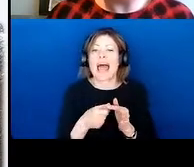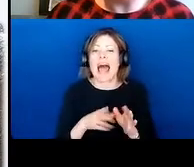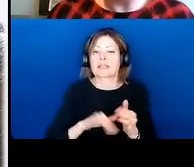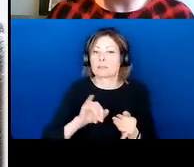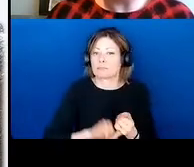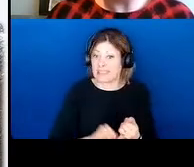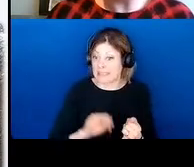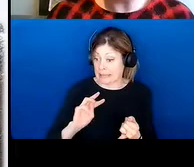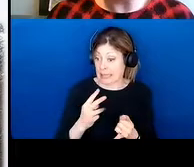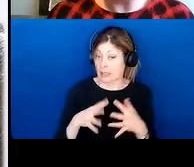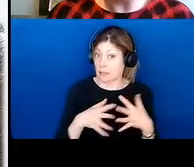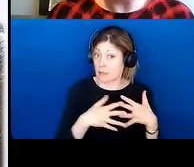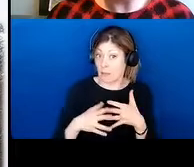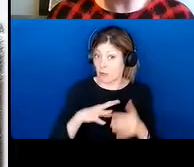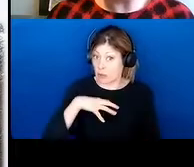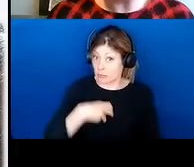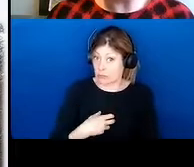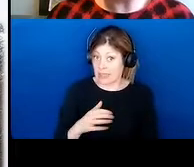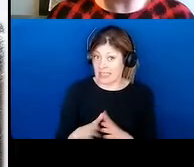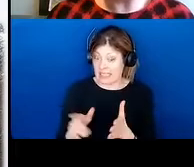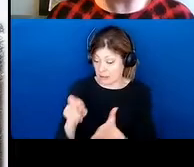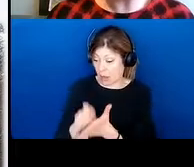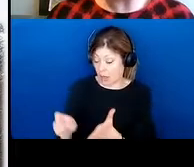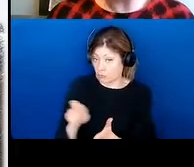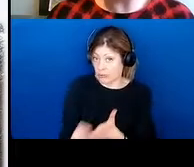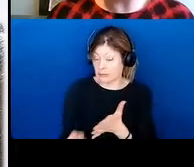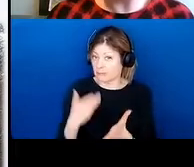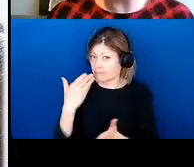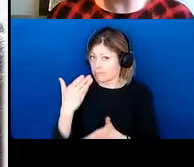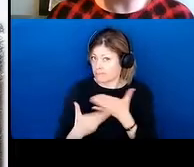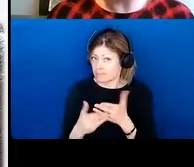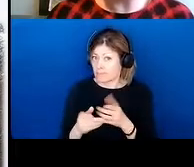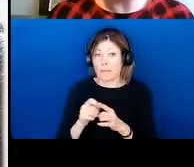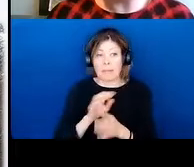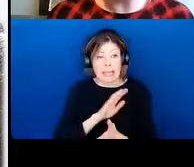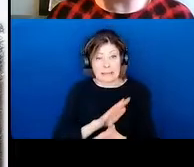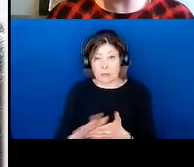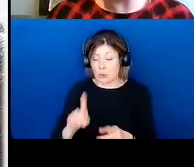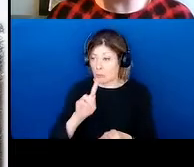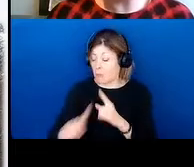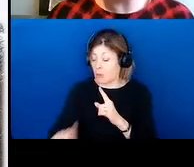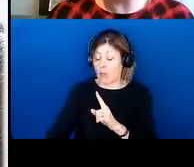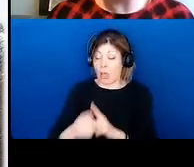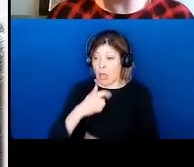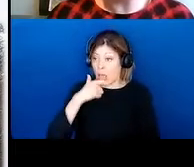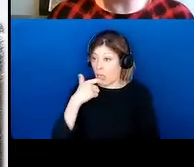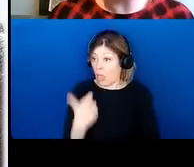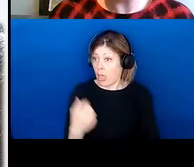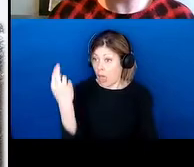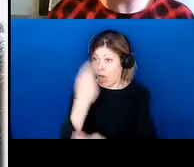diary, "Painshill is the most striking piece of art that I have yet seen."